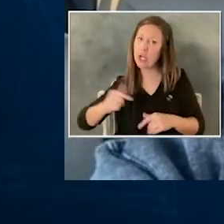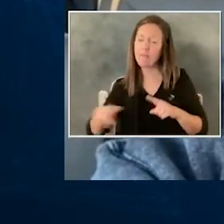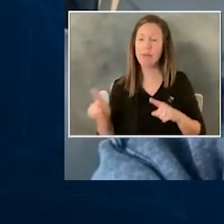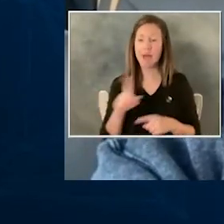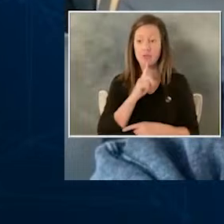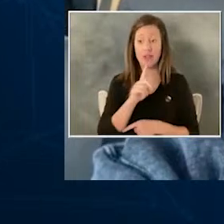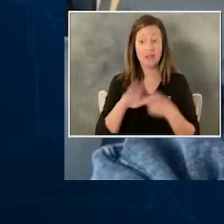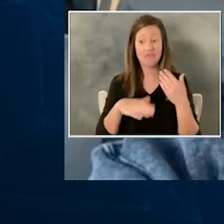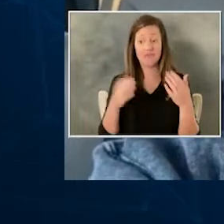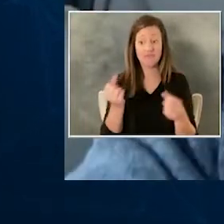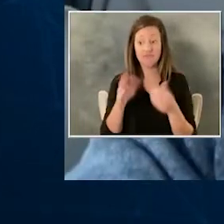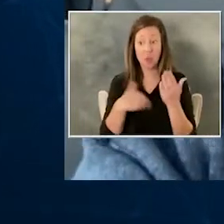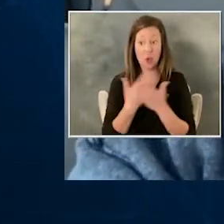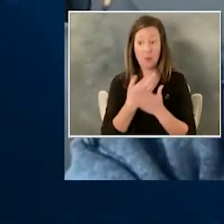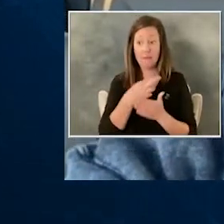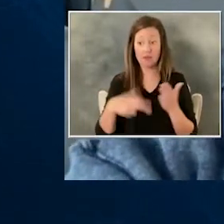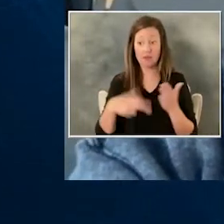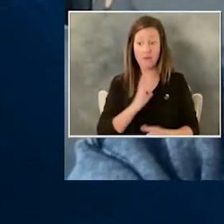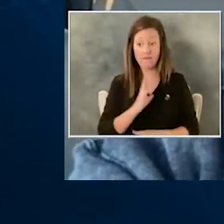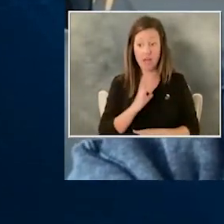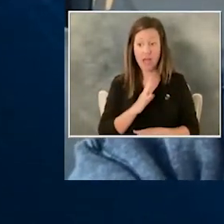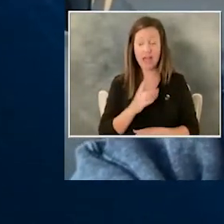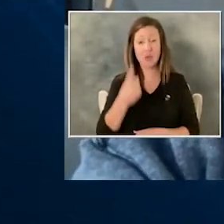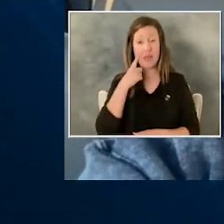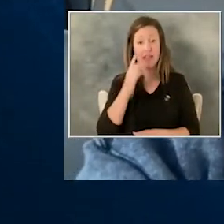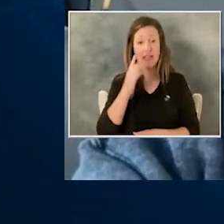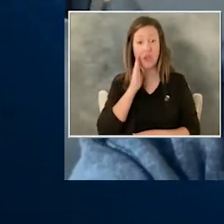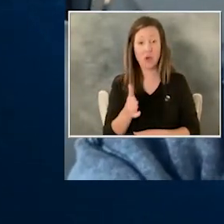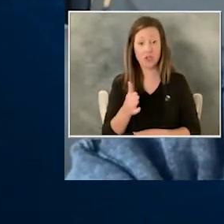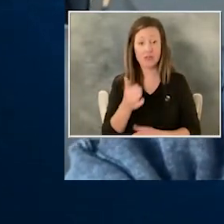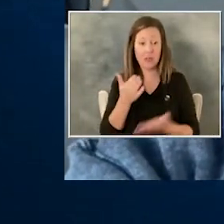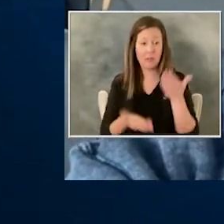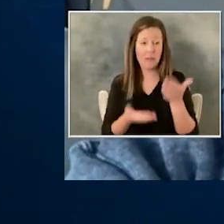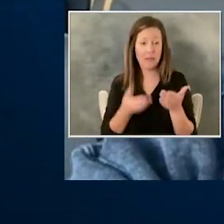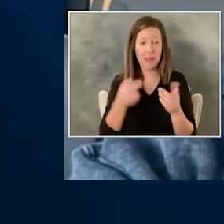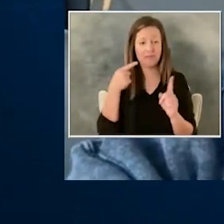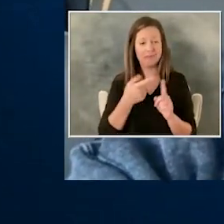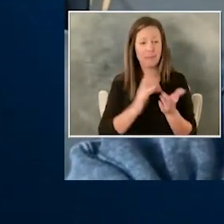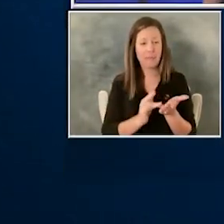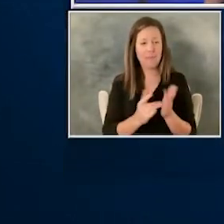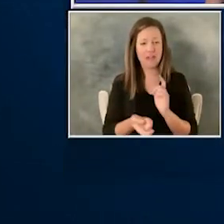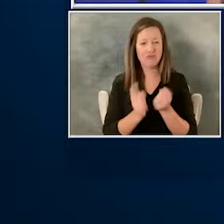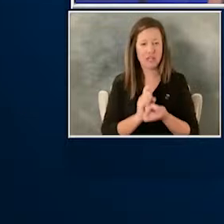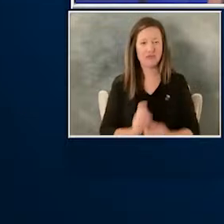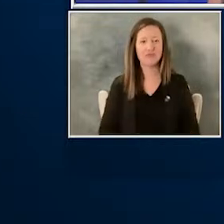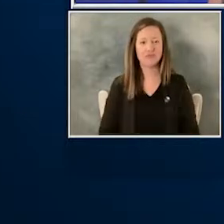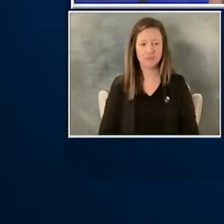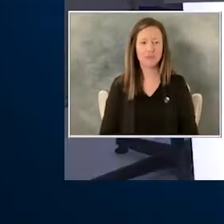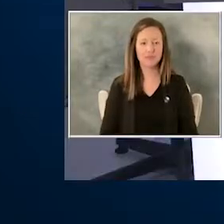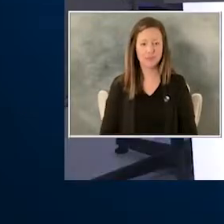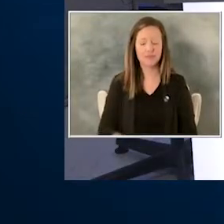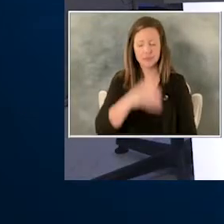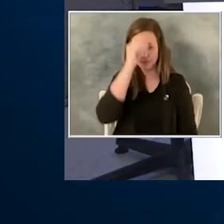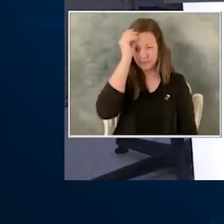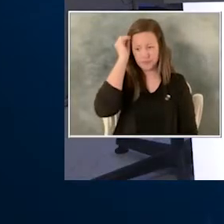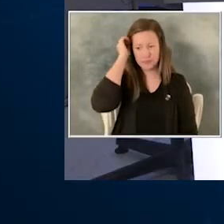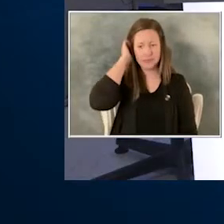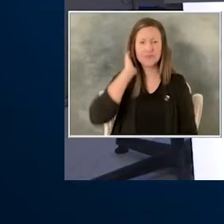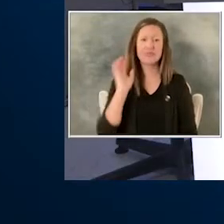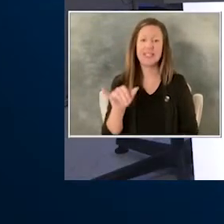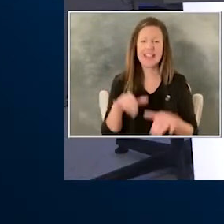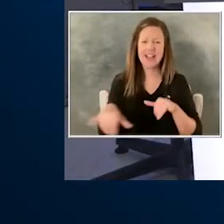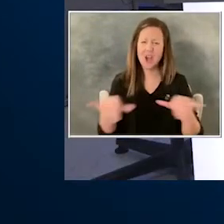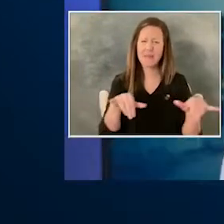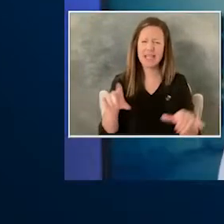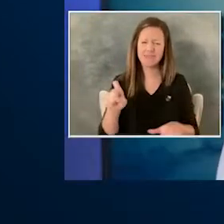came back fine. So I think they think it's just going to be down to a med change. So Dr. Schmidt, is this common?